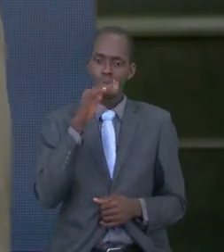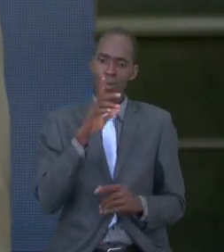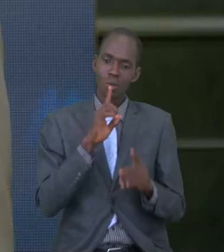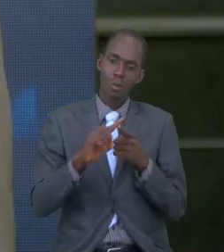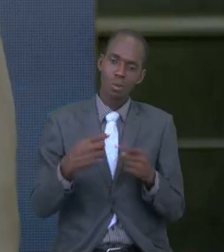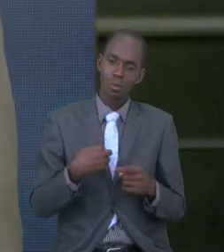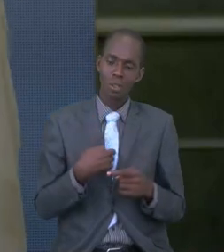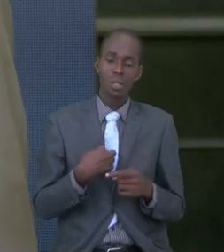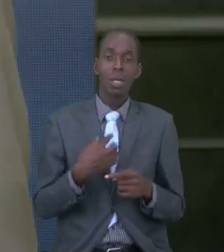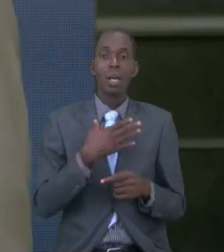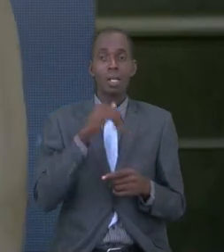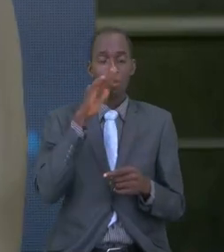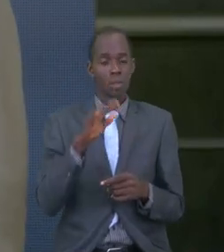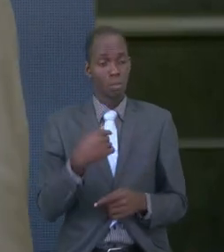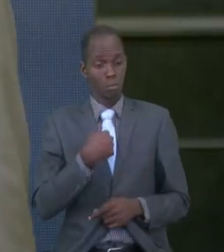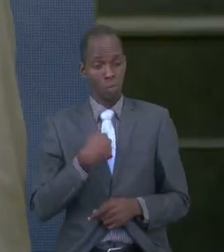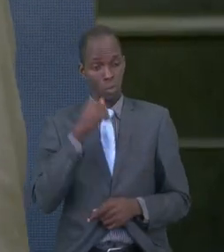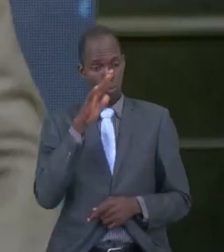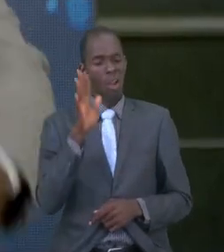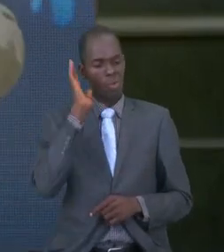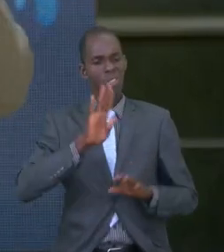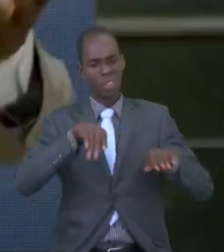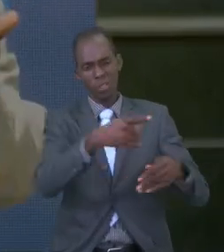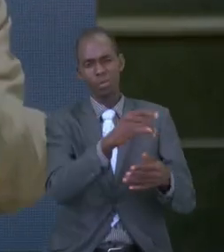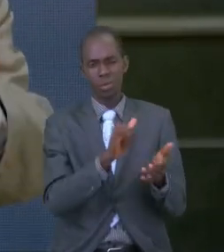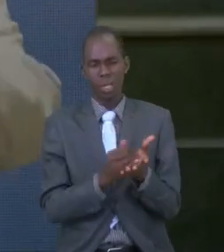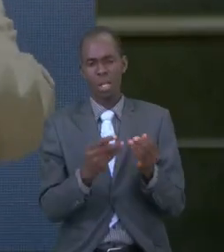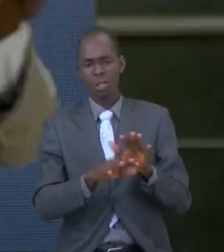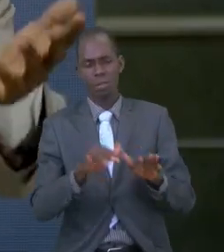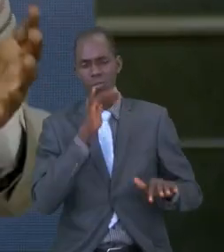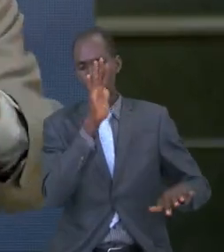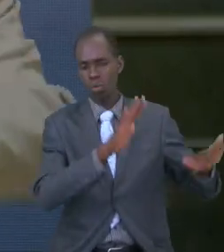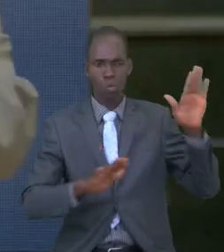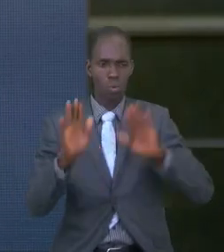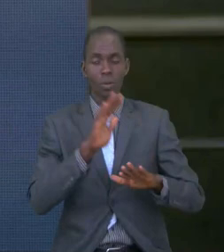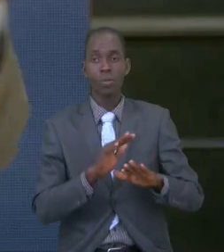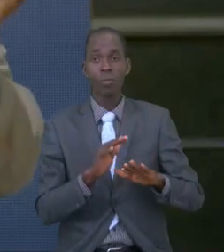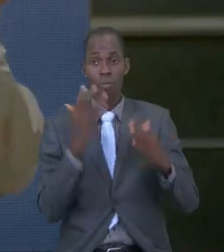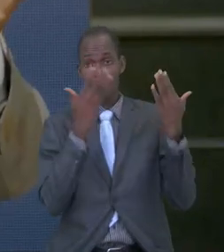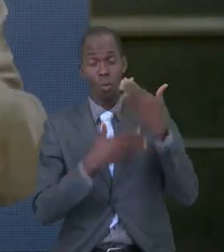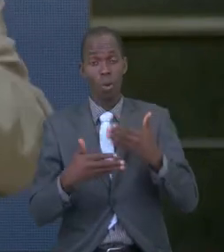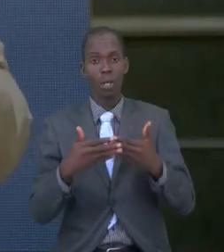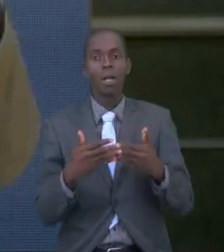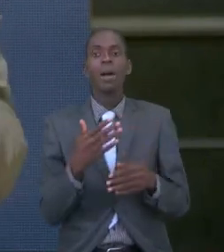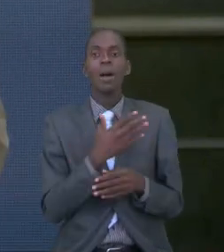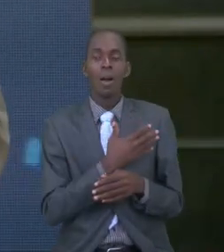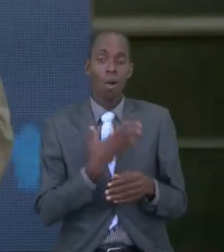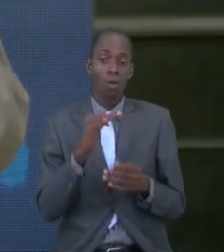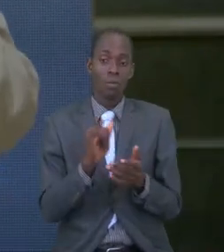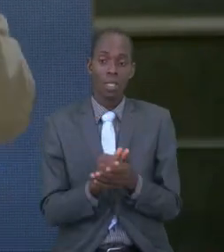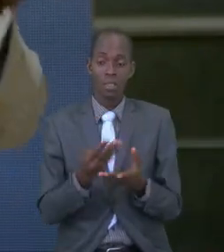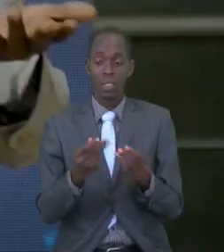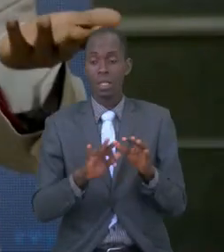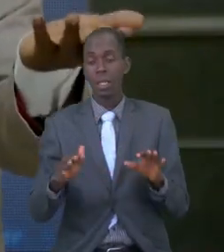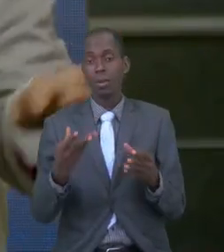you the vineyard of Naboth. You know the story, he made the arrangement and they got rid of